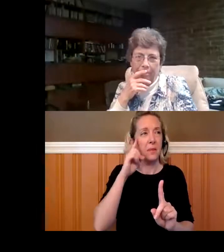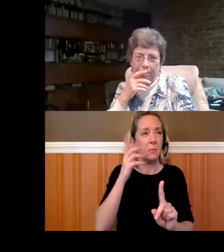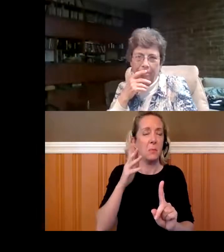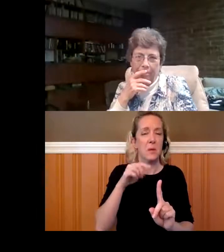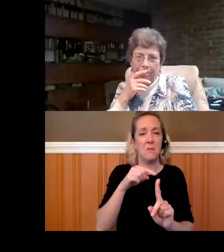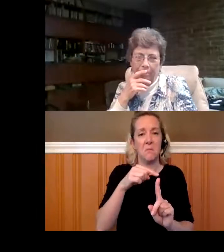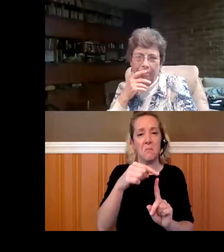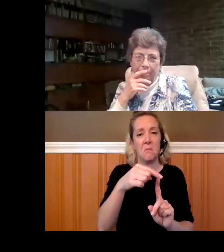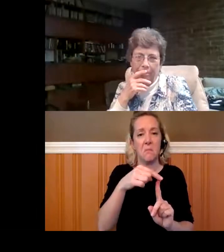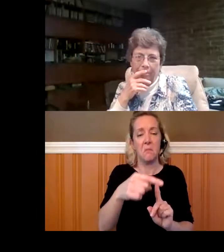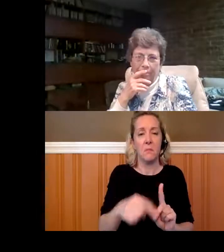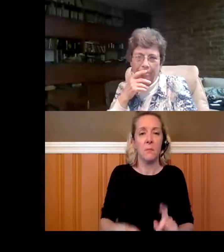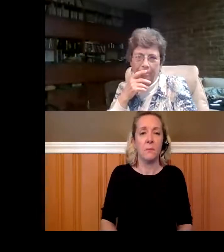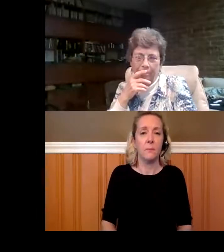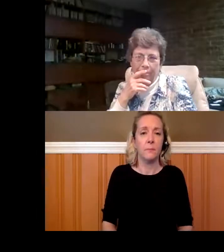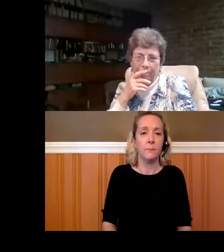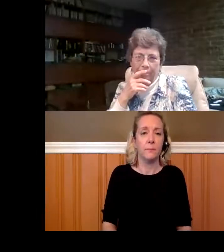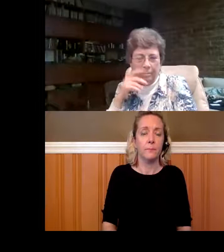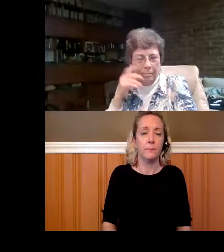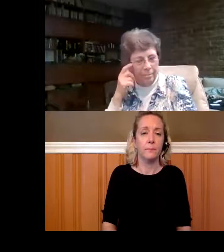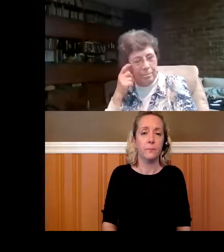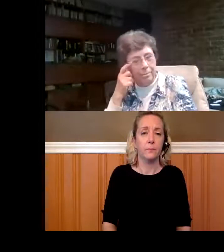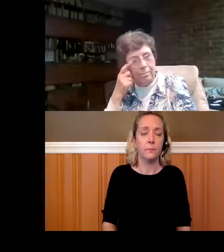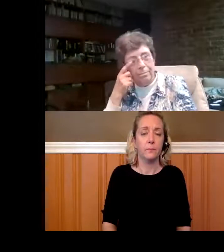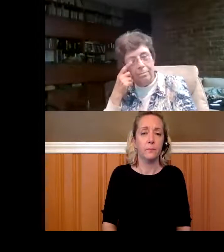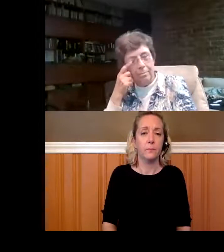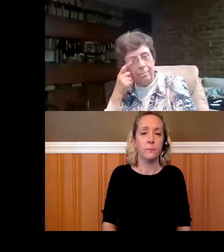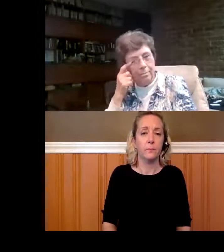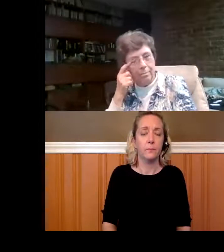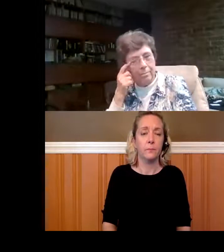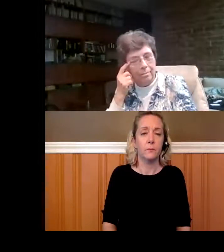John puts his card back in his pocket and the man guides him to the store.